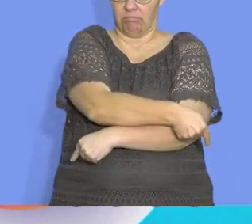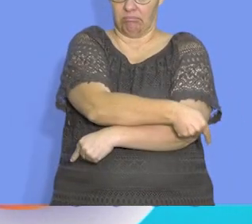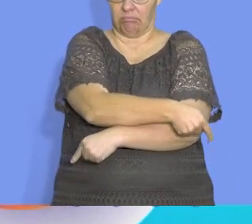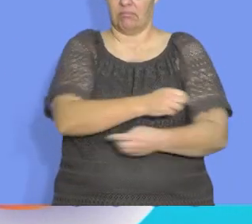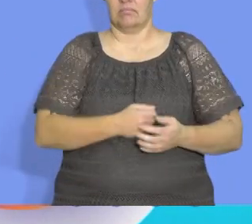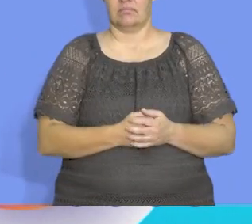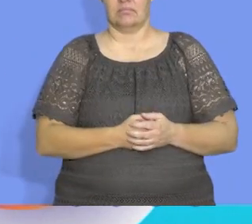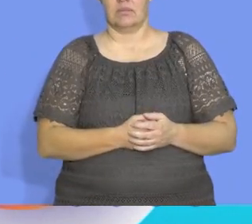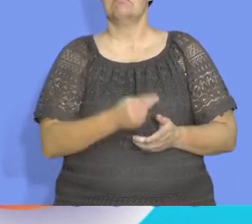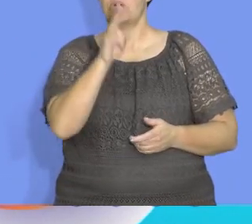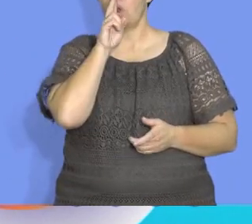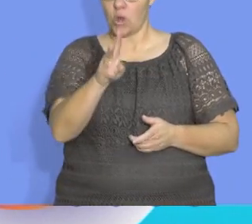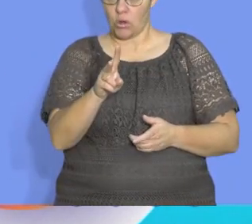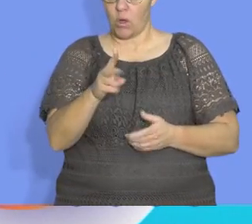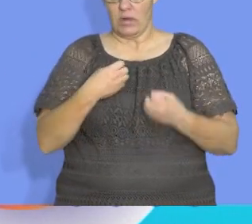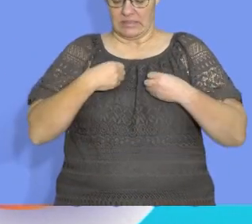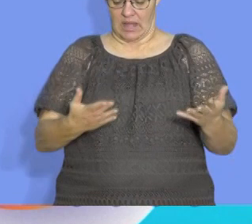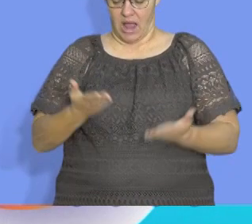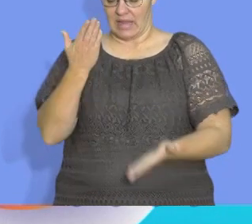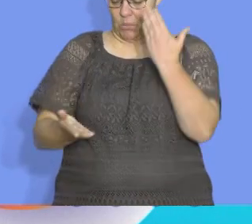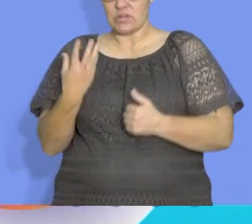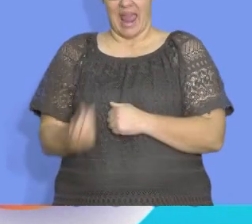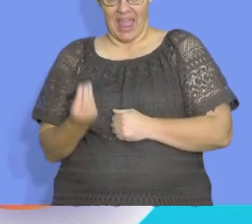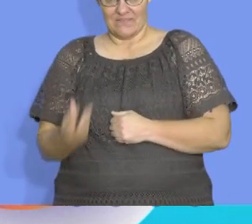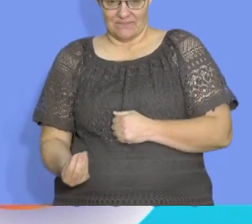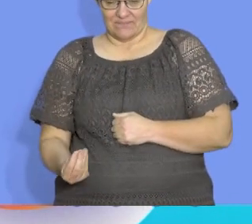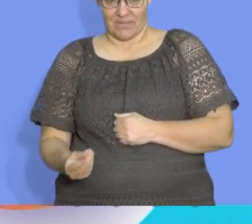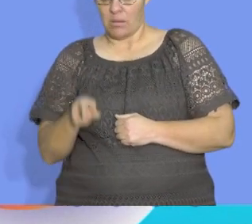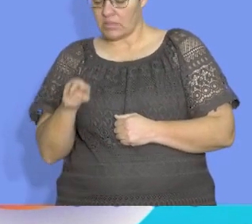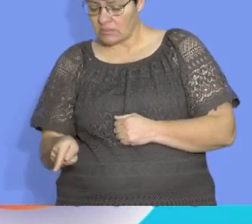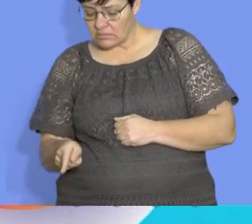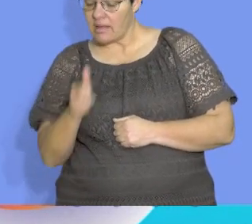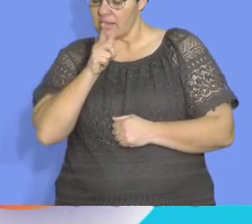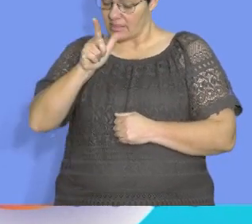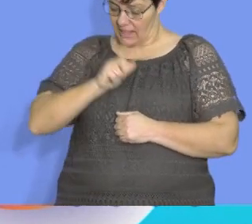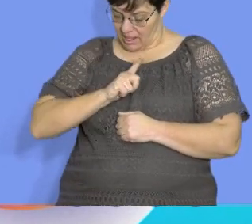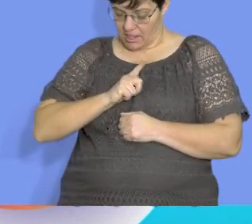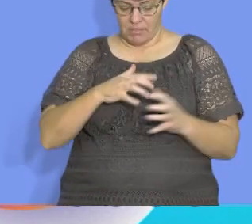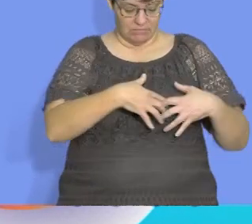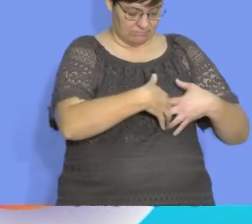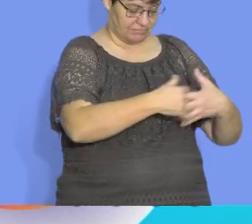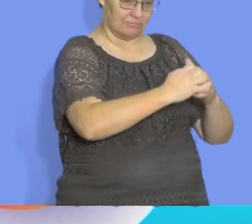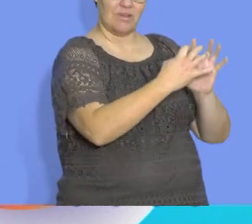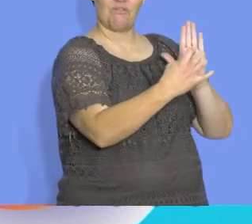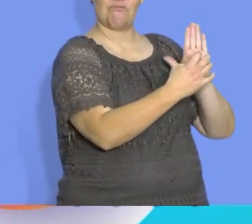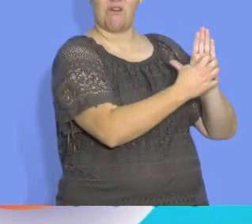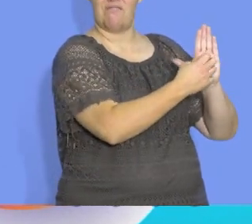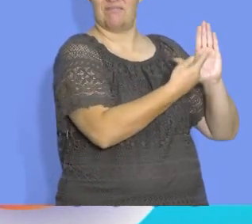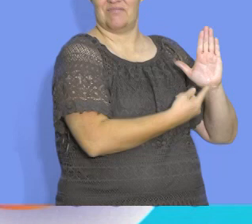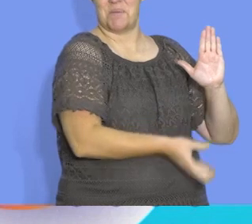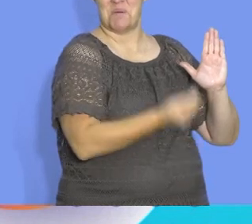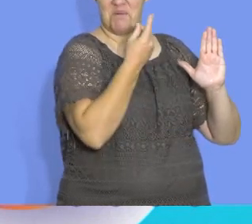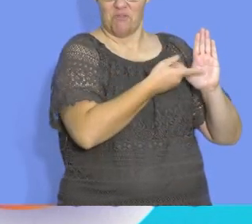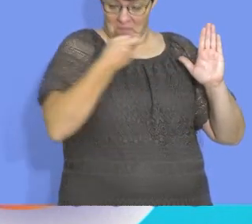of that process. Let's start with an equation and see what the equation tells us and predict what sort of graph we can get